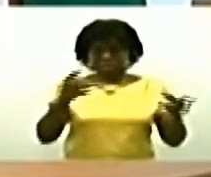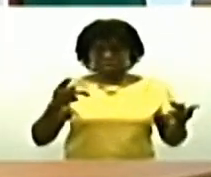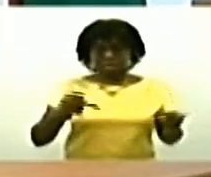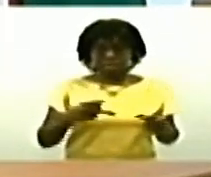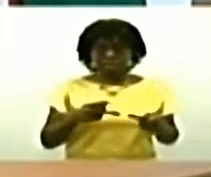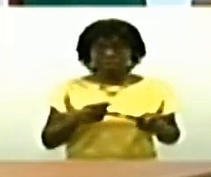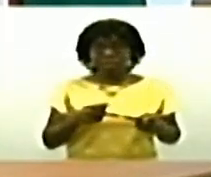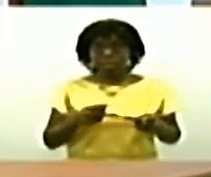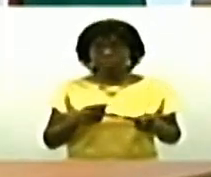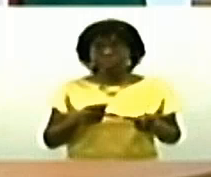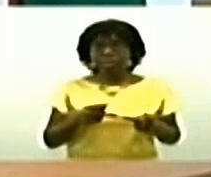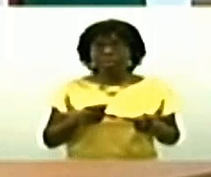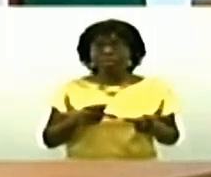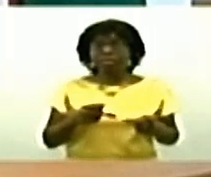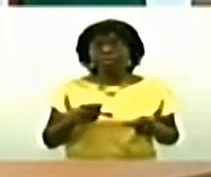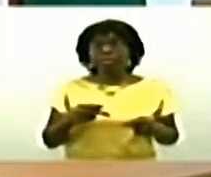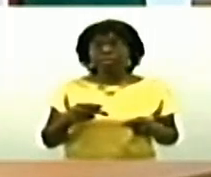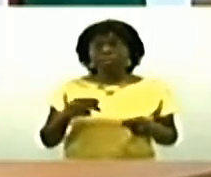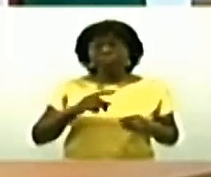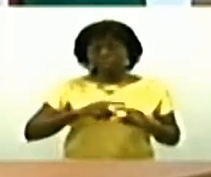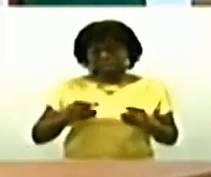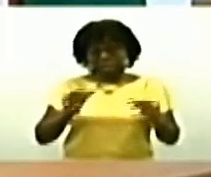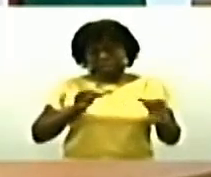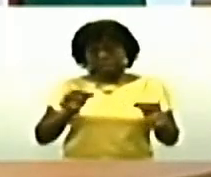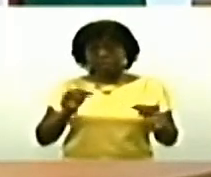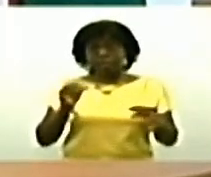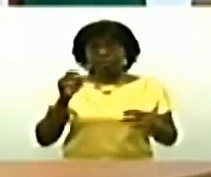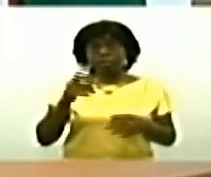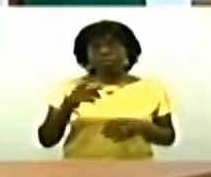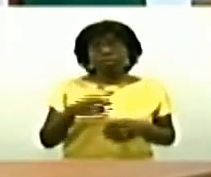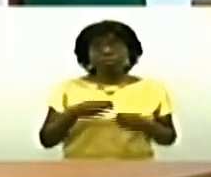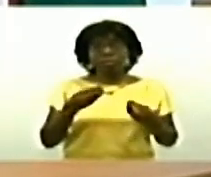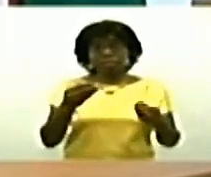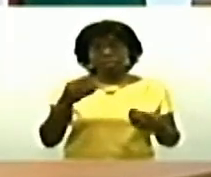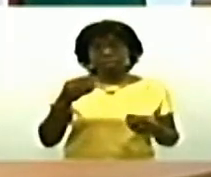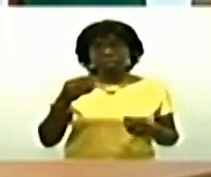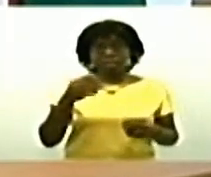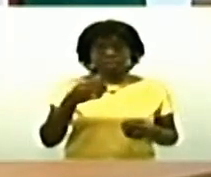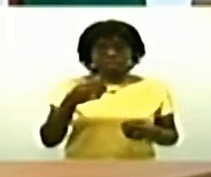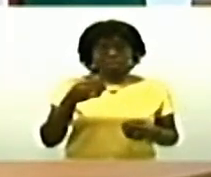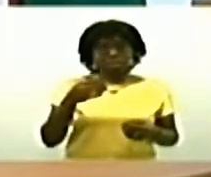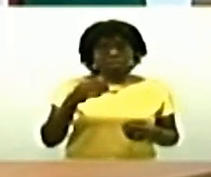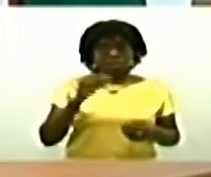admit. But if you put in these roads and all of your